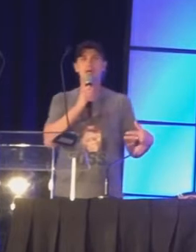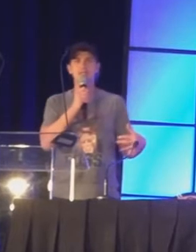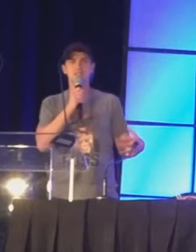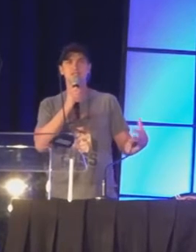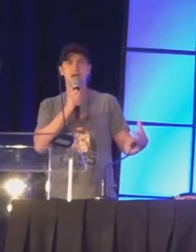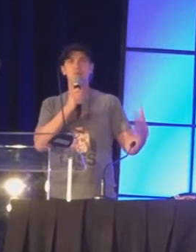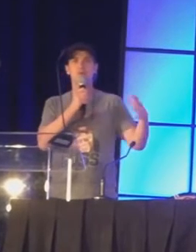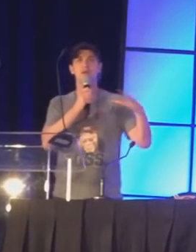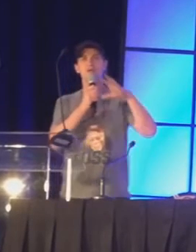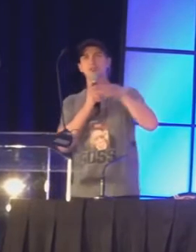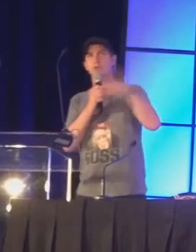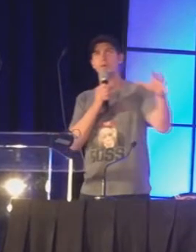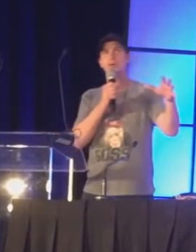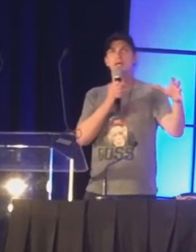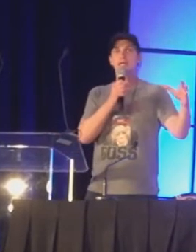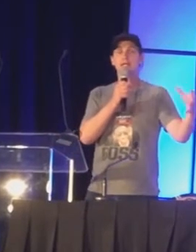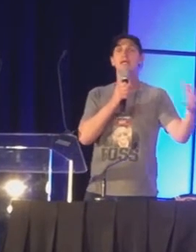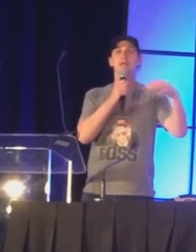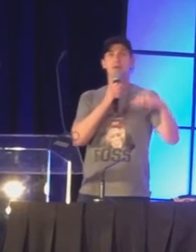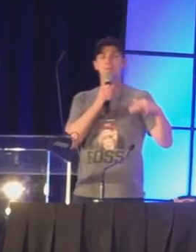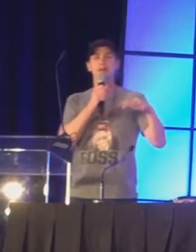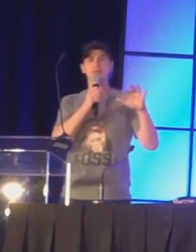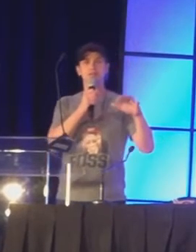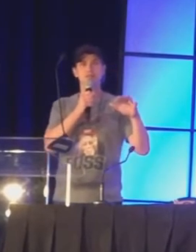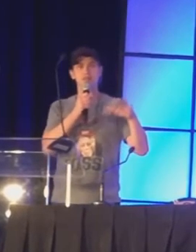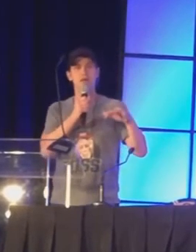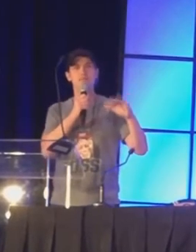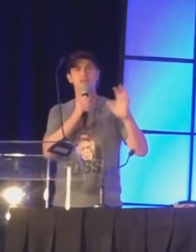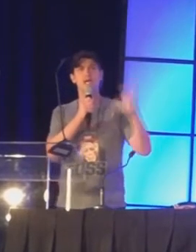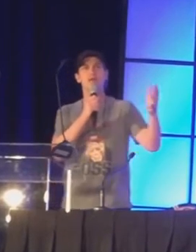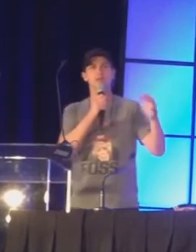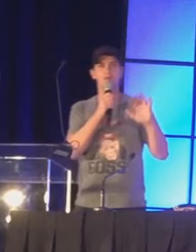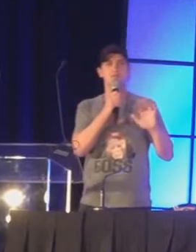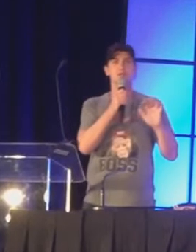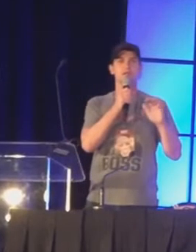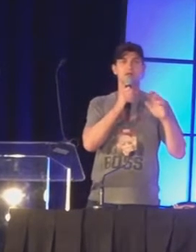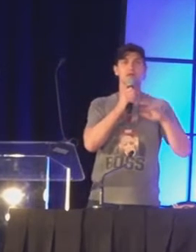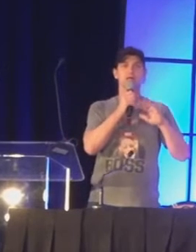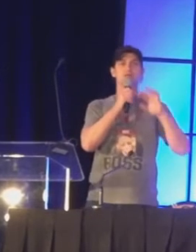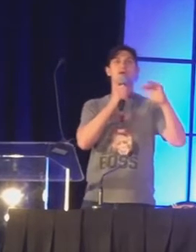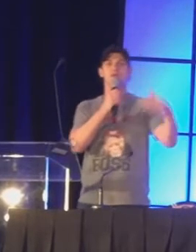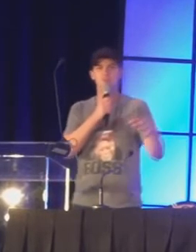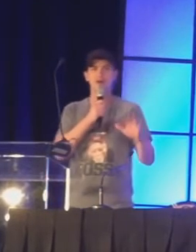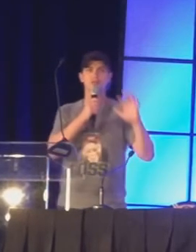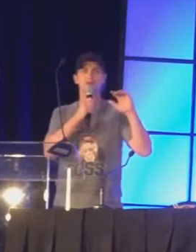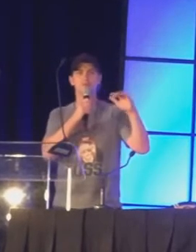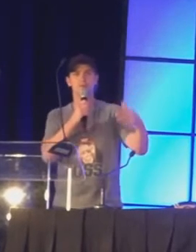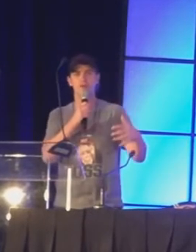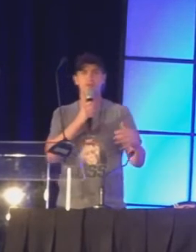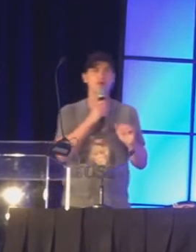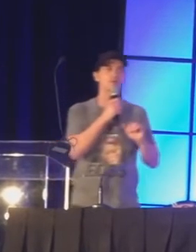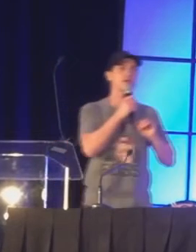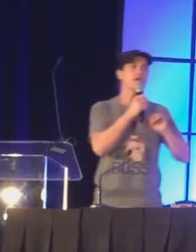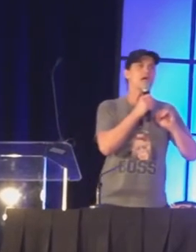got the pain medicine, people that are sober can get pain medicine sometimes and handle it, but it's when you got to talk to your sponsor